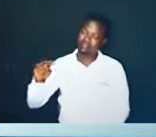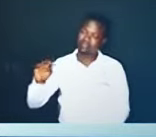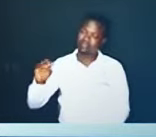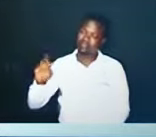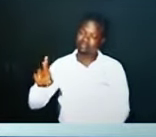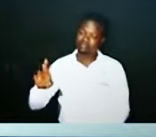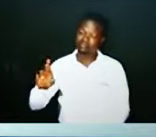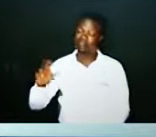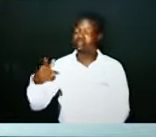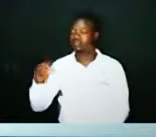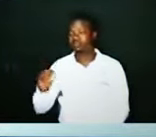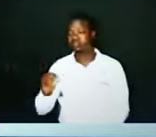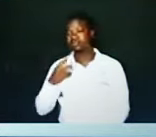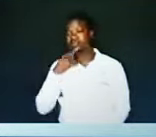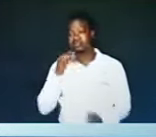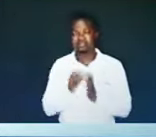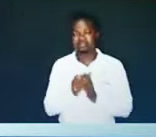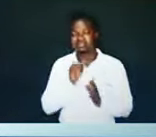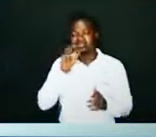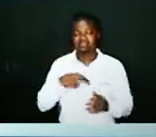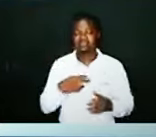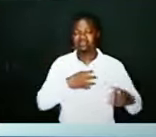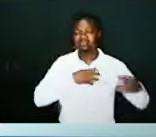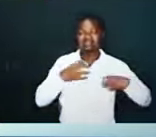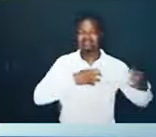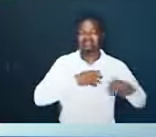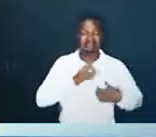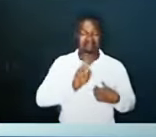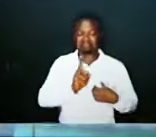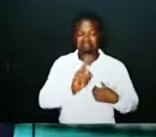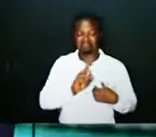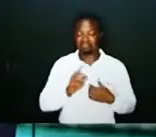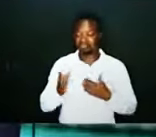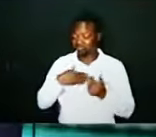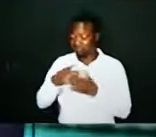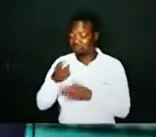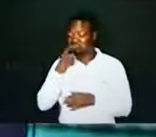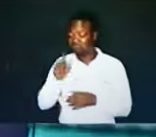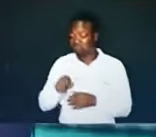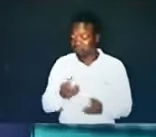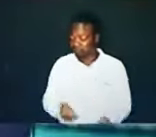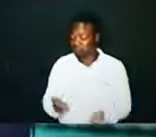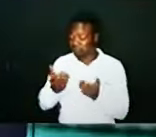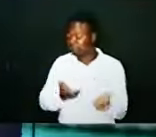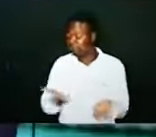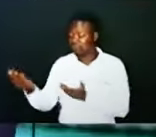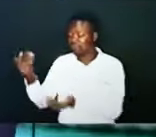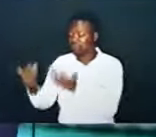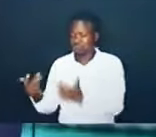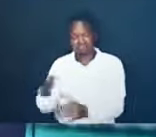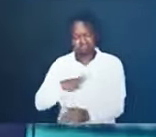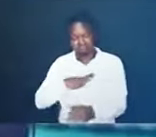in this matter. Shadrach, Meshach, and Abednego. No argument, we don't have to defend.